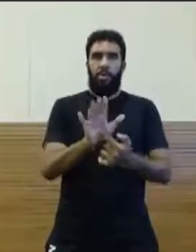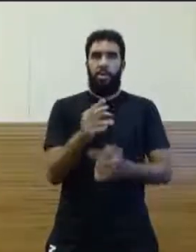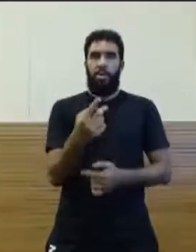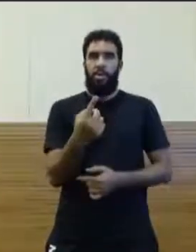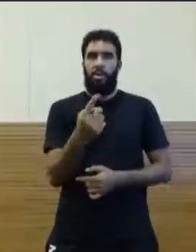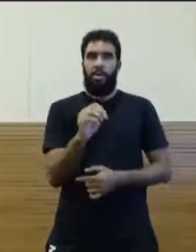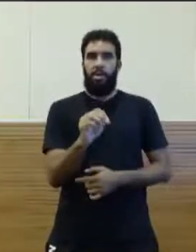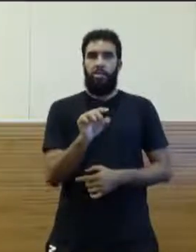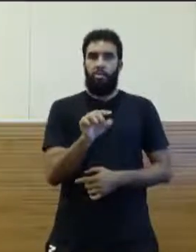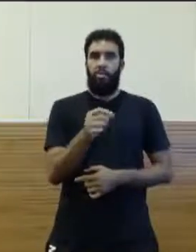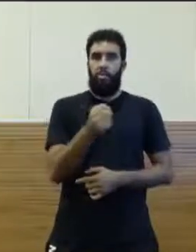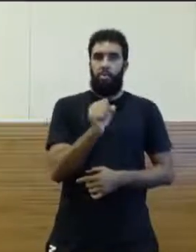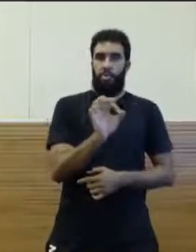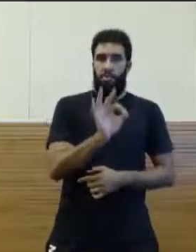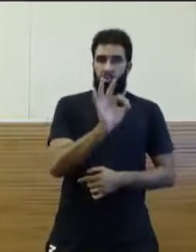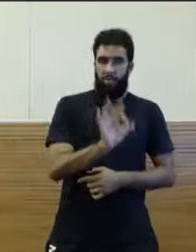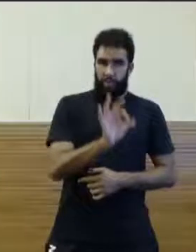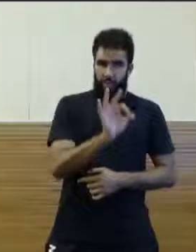10.8%,